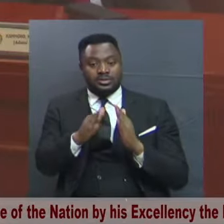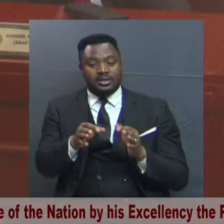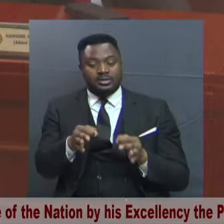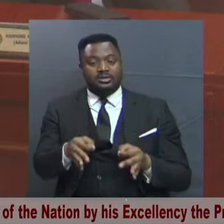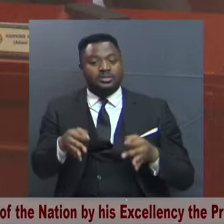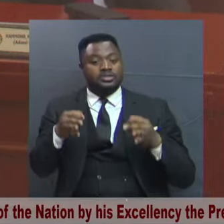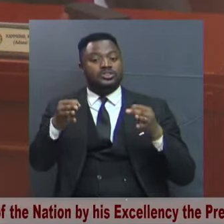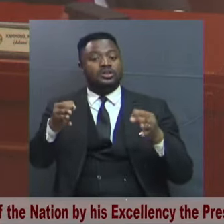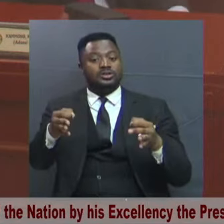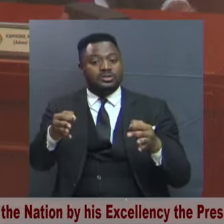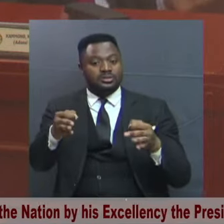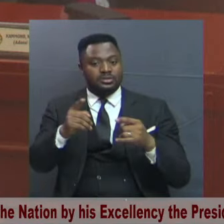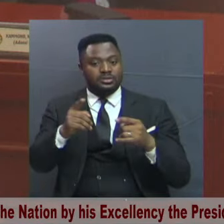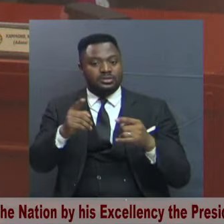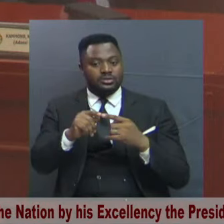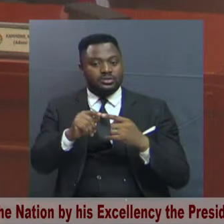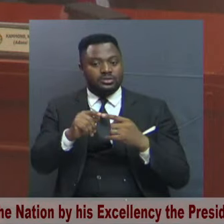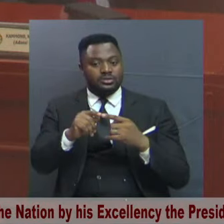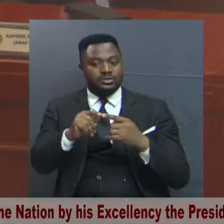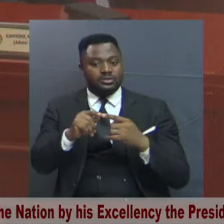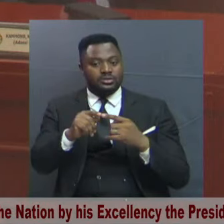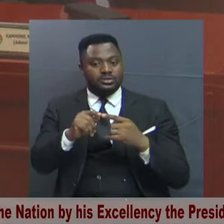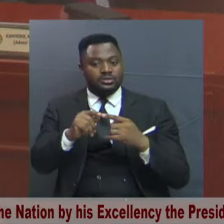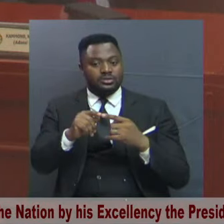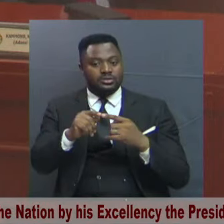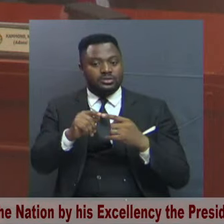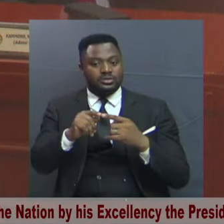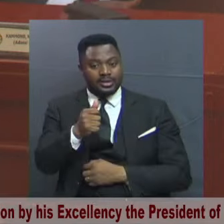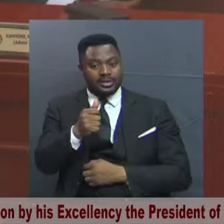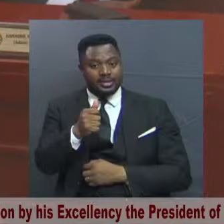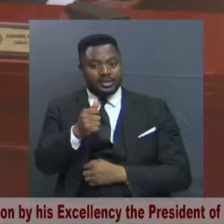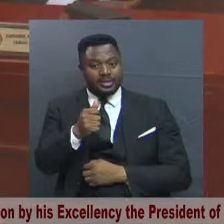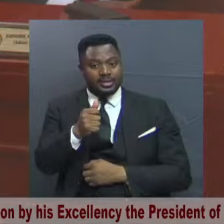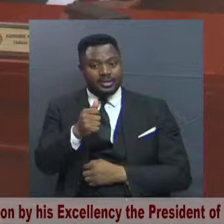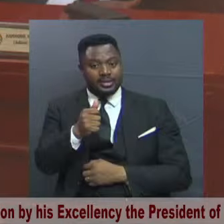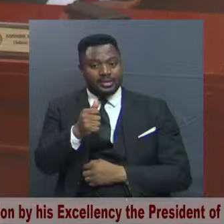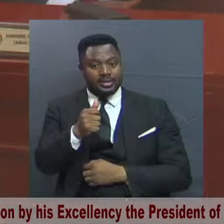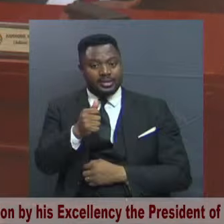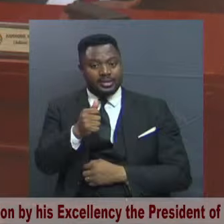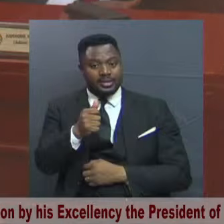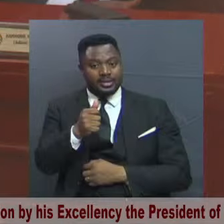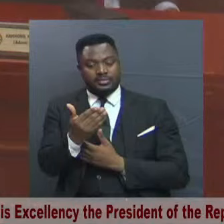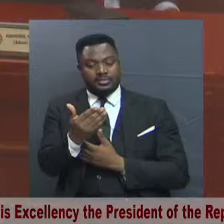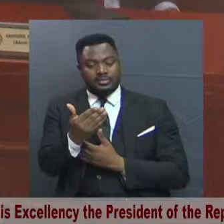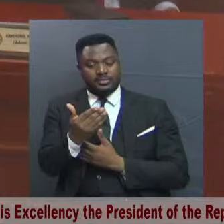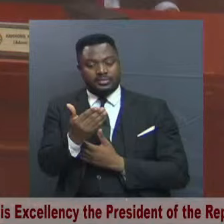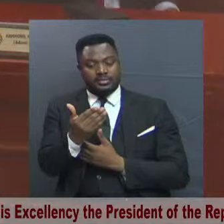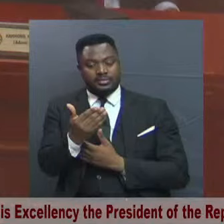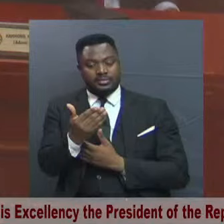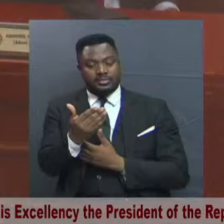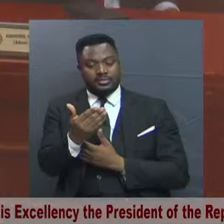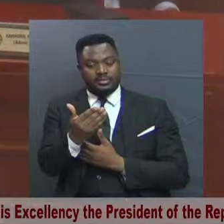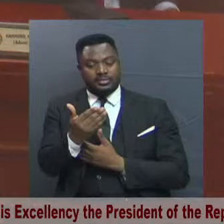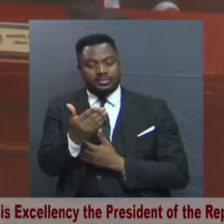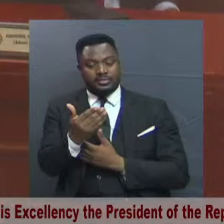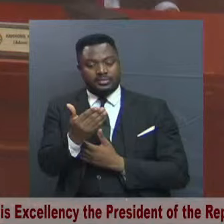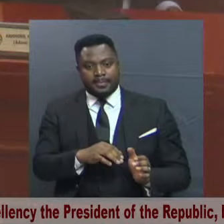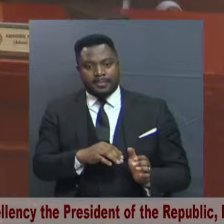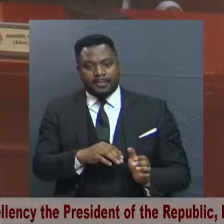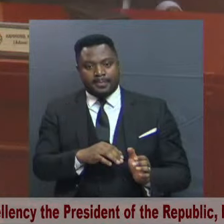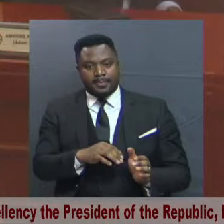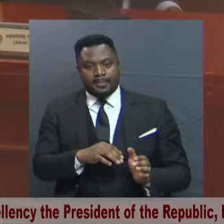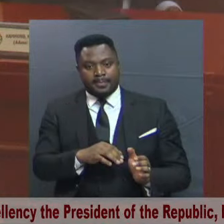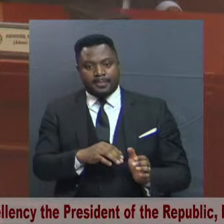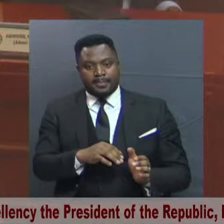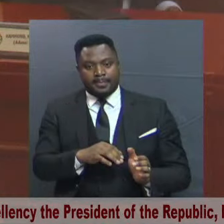agen to tomorrow at 10: in the for noon or soon thereafter Mr Speaker I saw move and I I